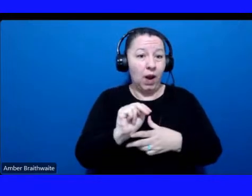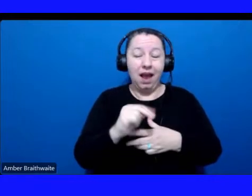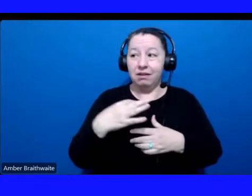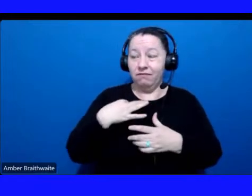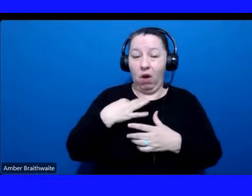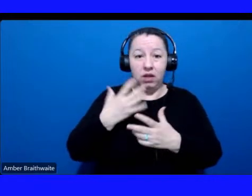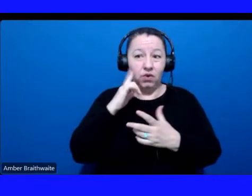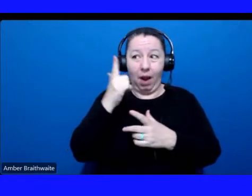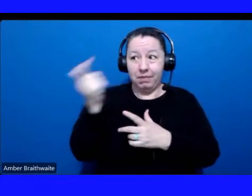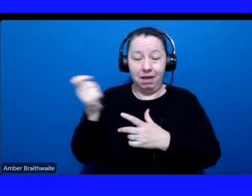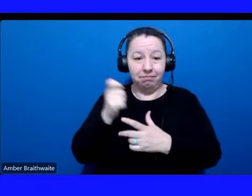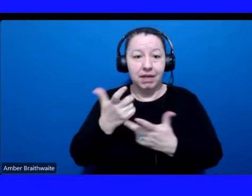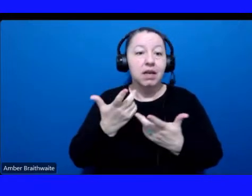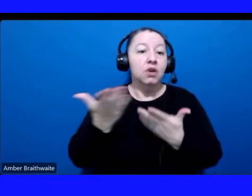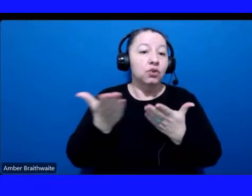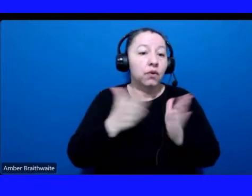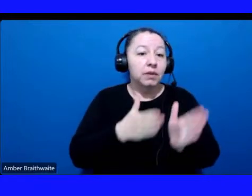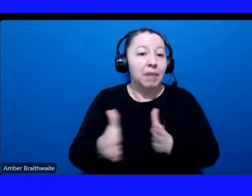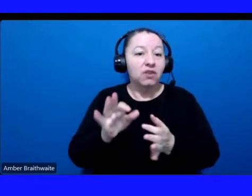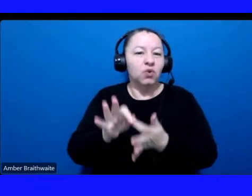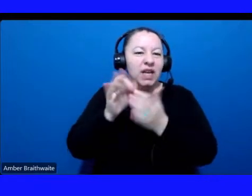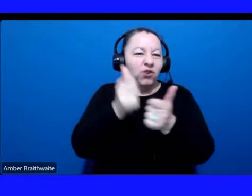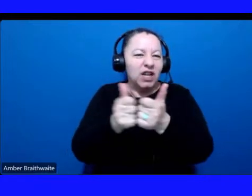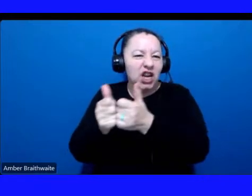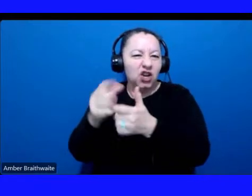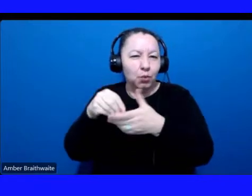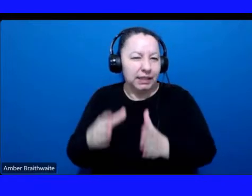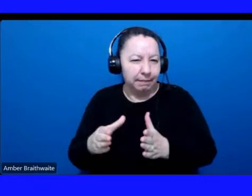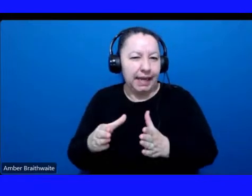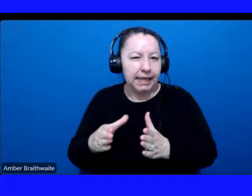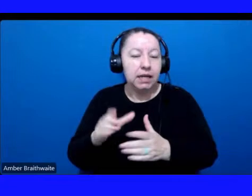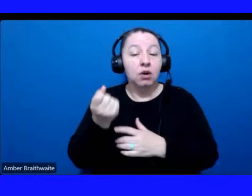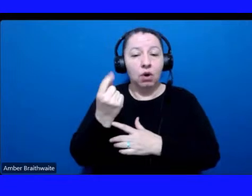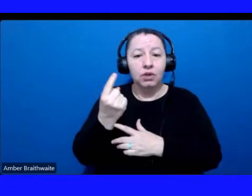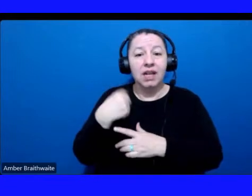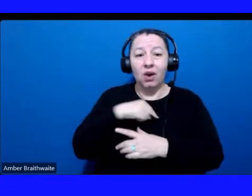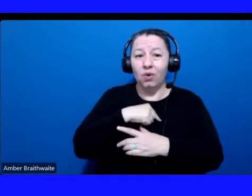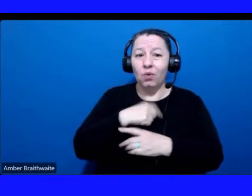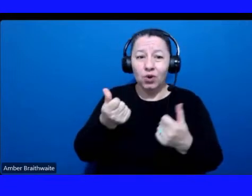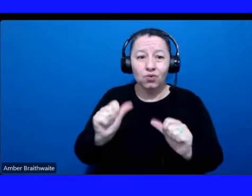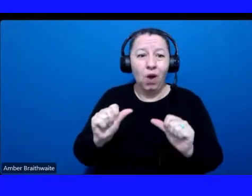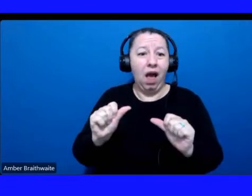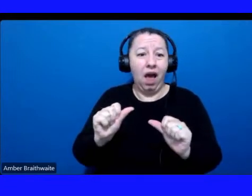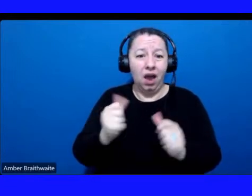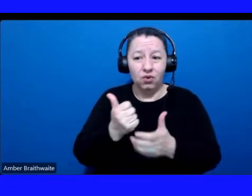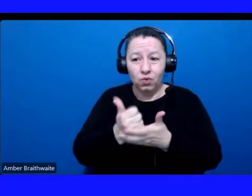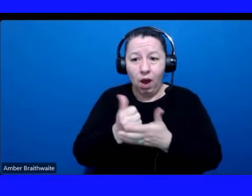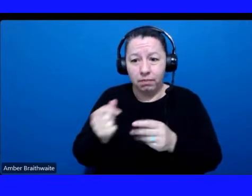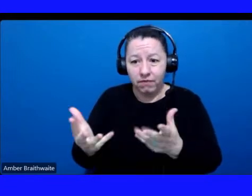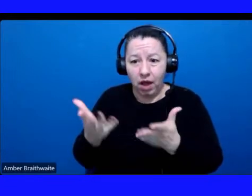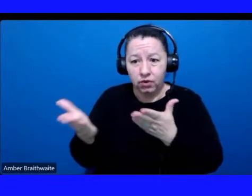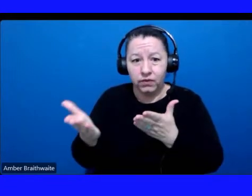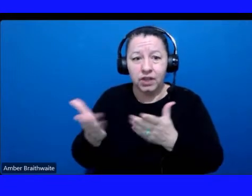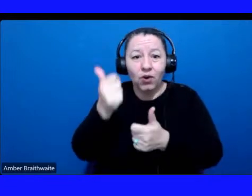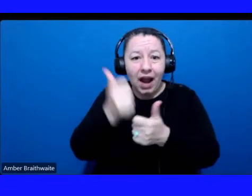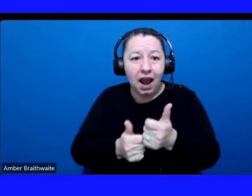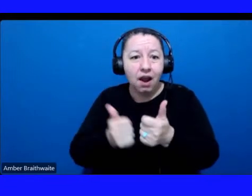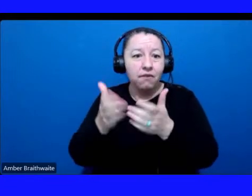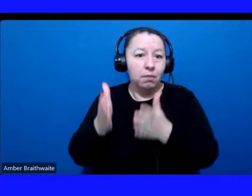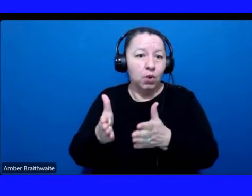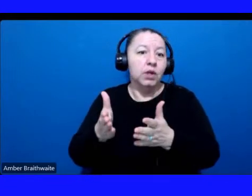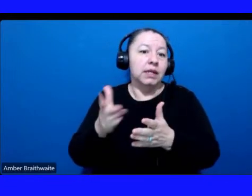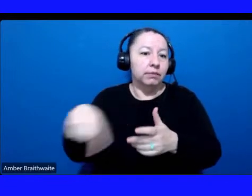applications. In the last 3 years, they've made over 3,000 unique referrals to engage clients in treatment, education and